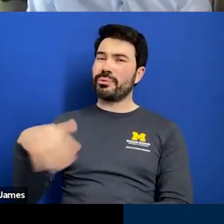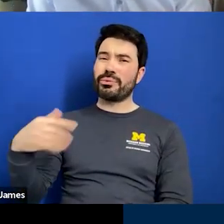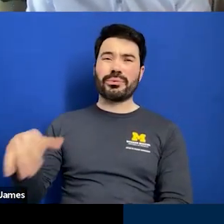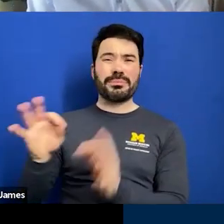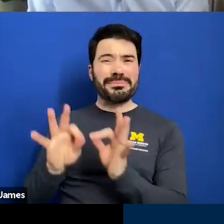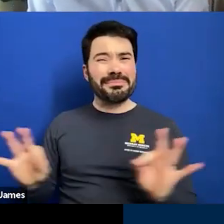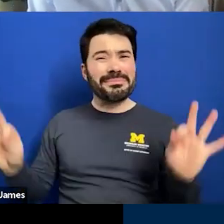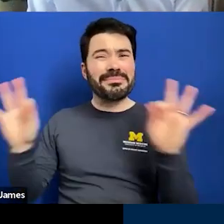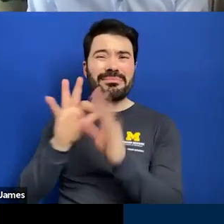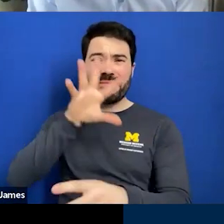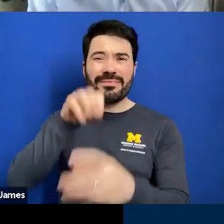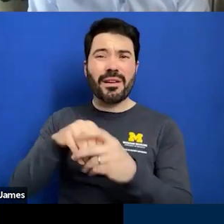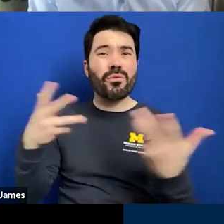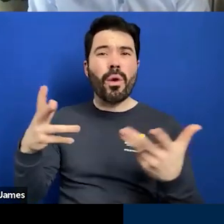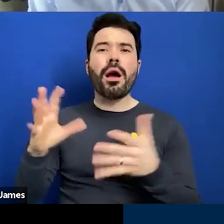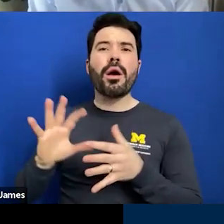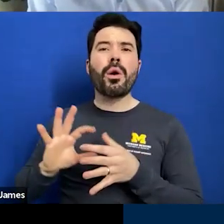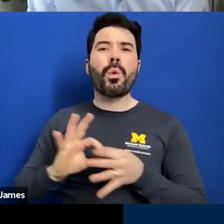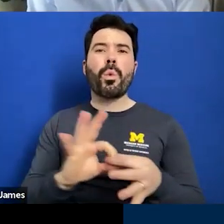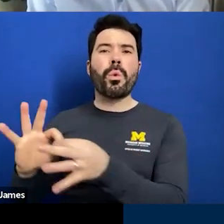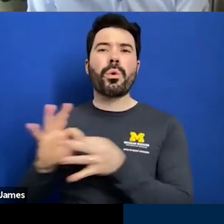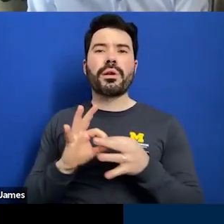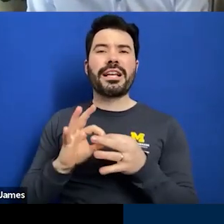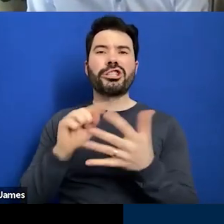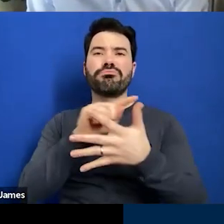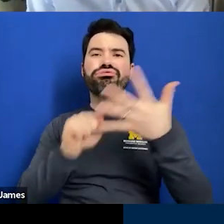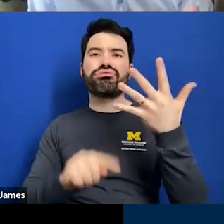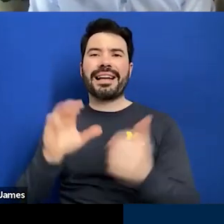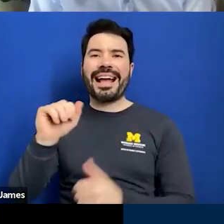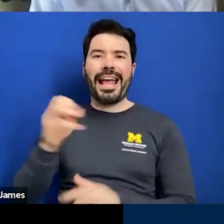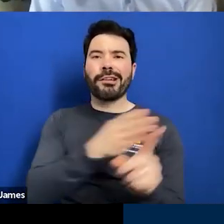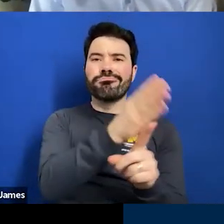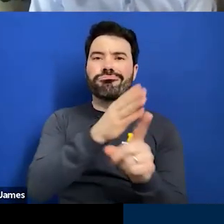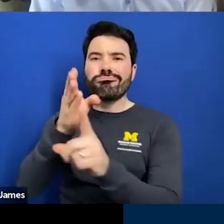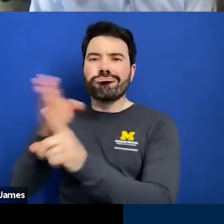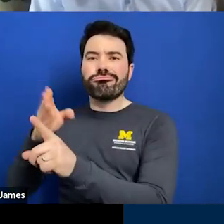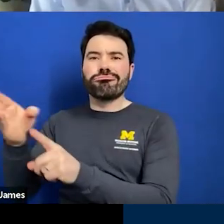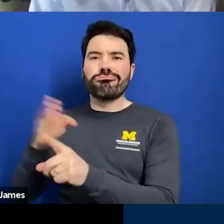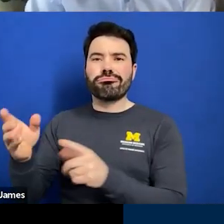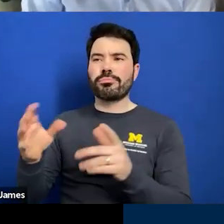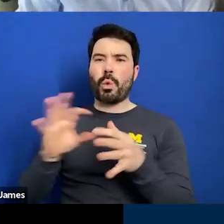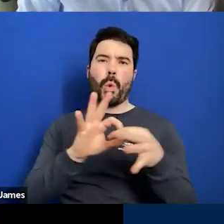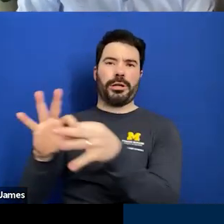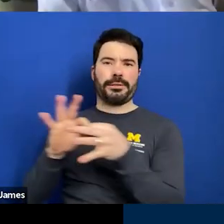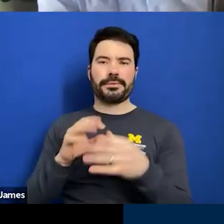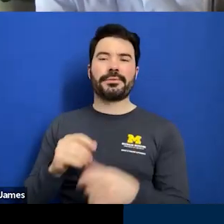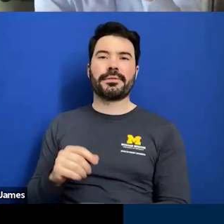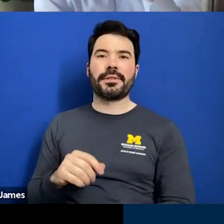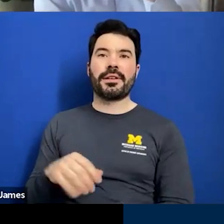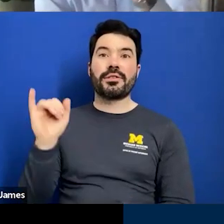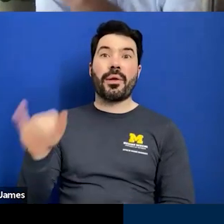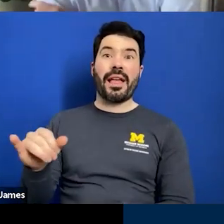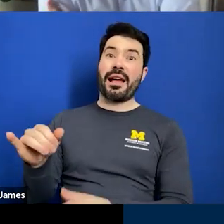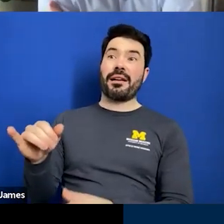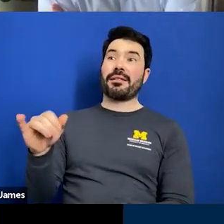all of this care and circling back to patients. So comorbidities that are associated with hearing loss, so